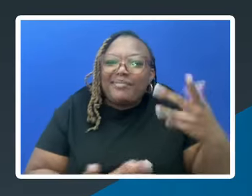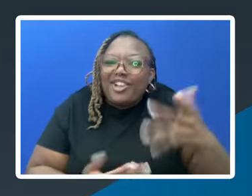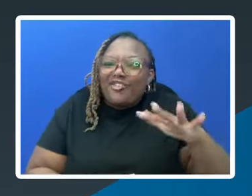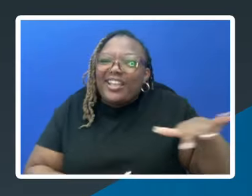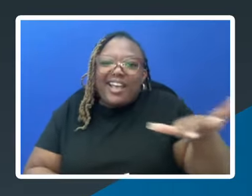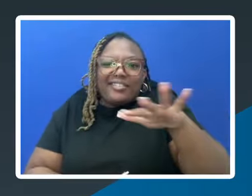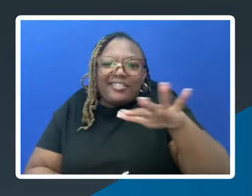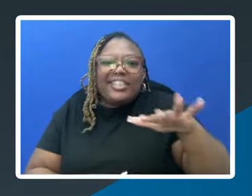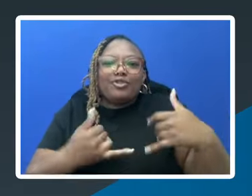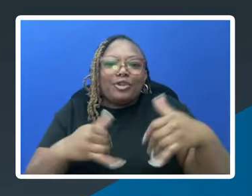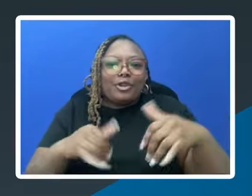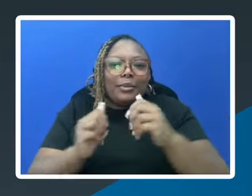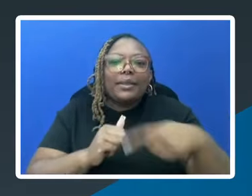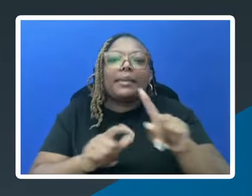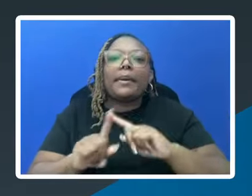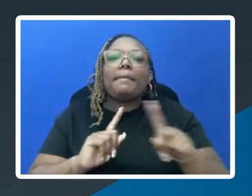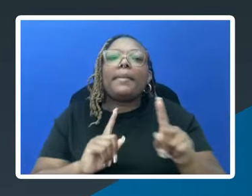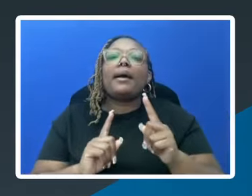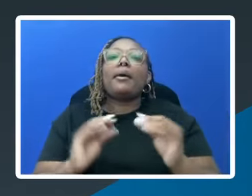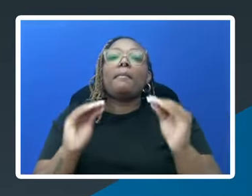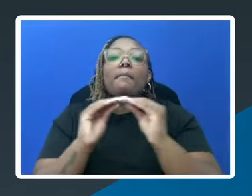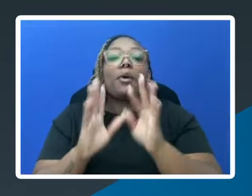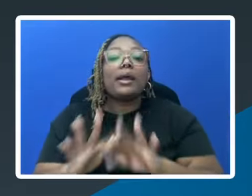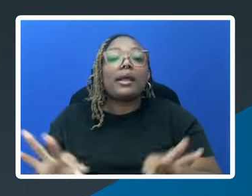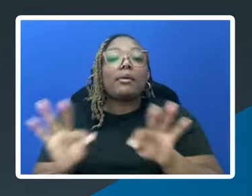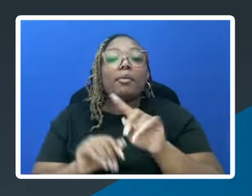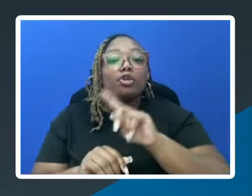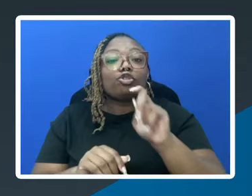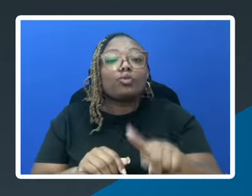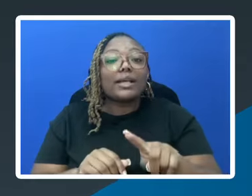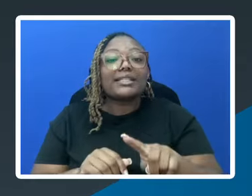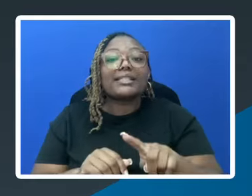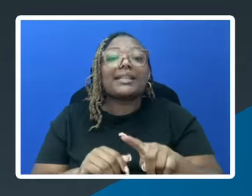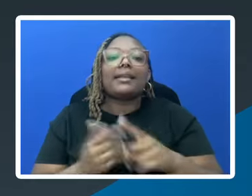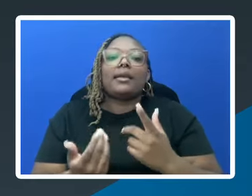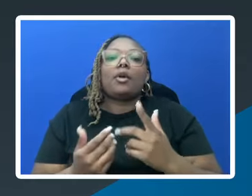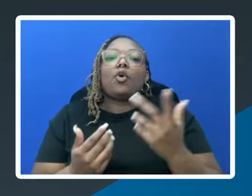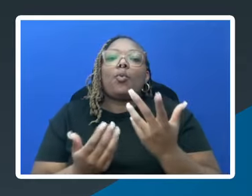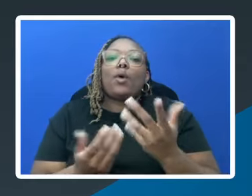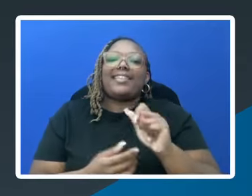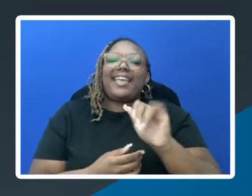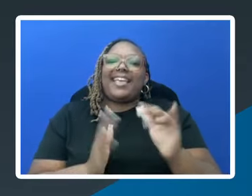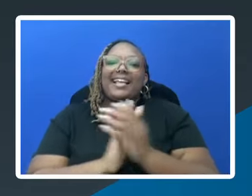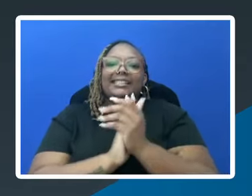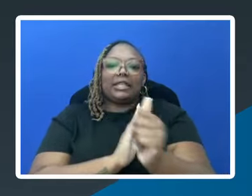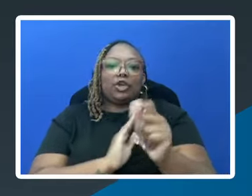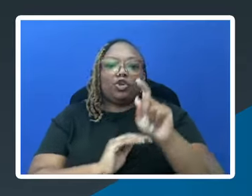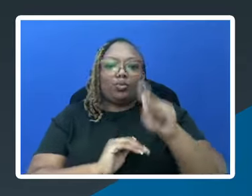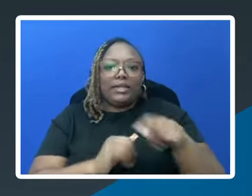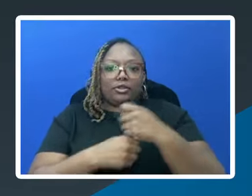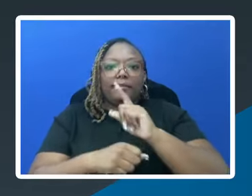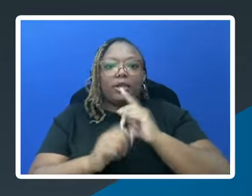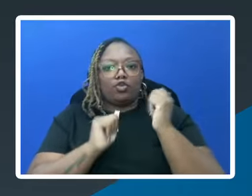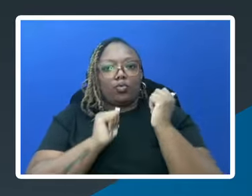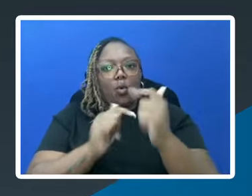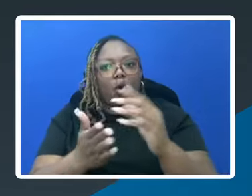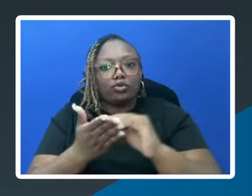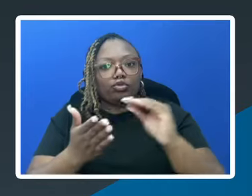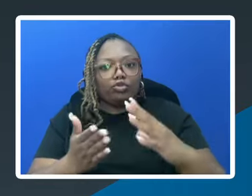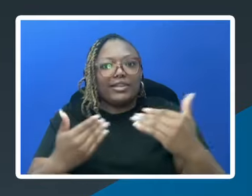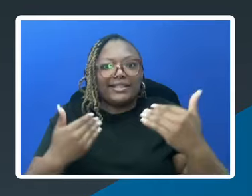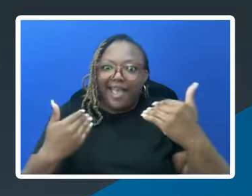But a far more important question than what app should we be using is, what are the AI skills that we need to make sure students gain?